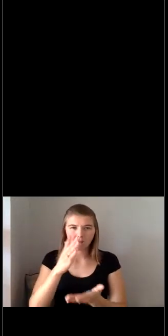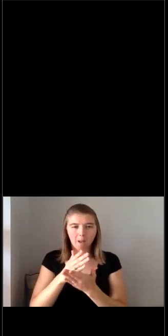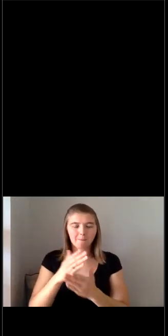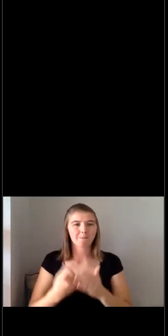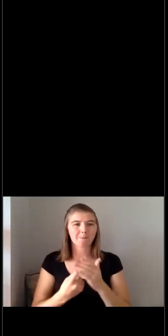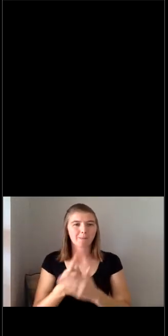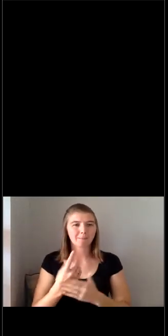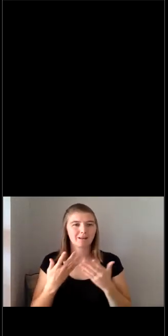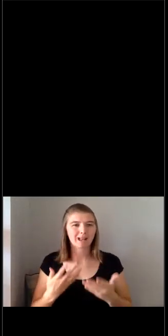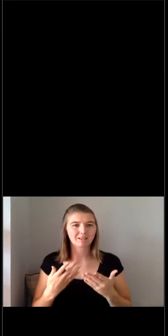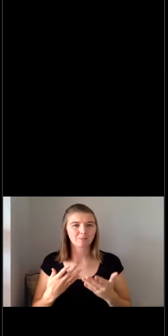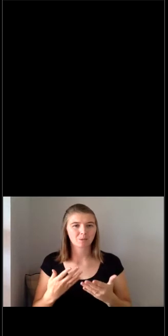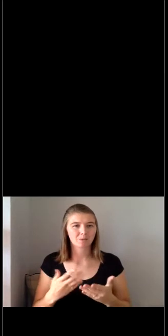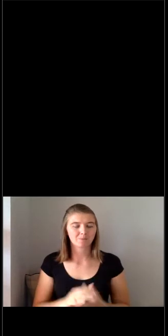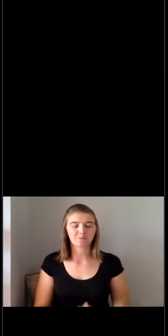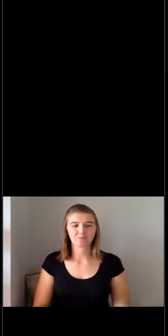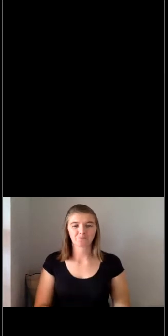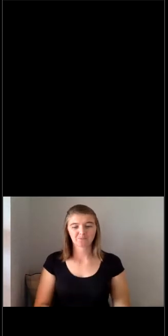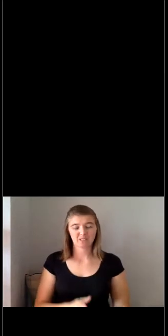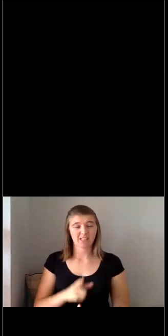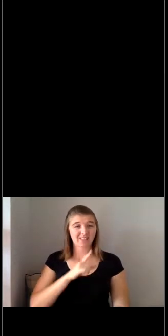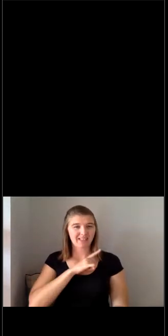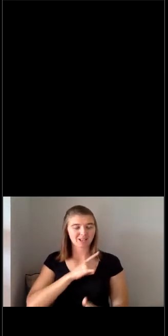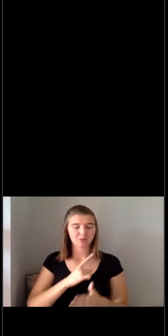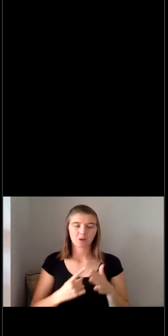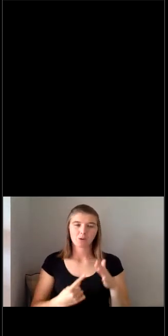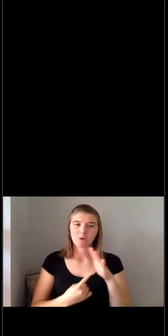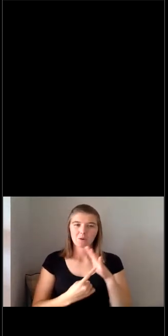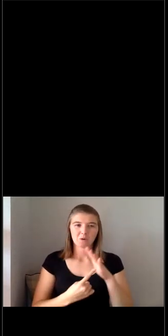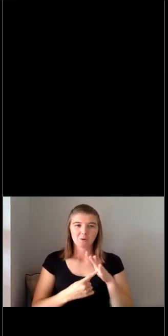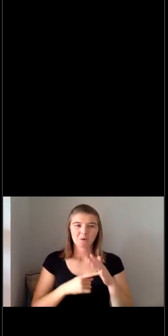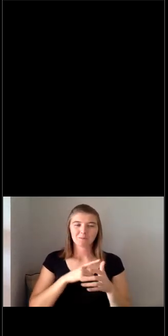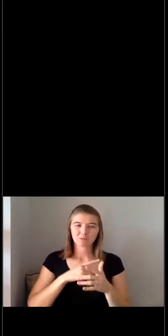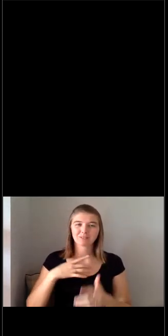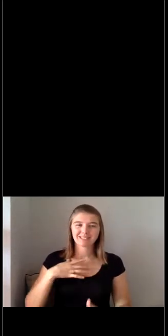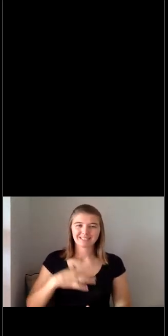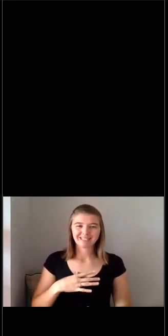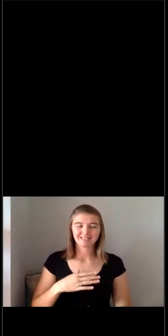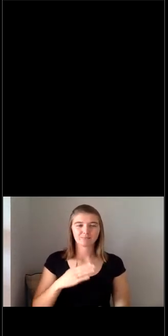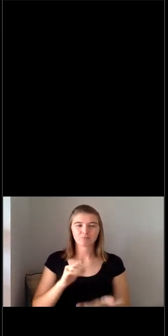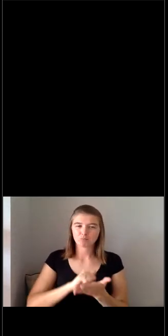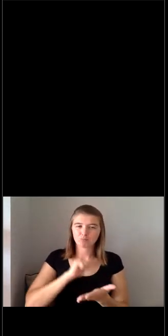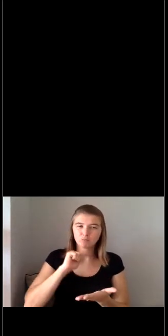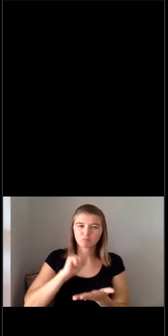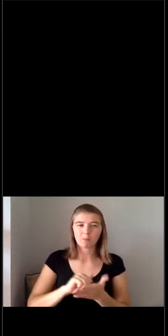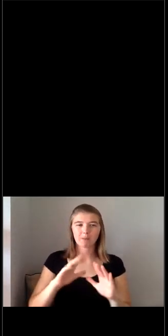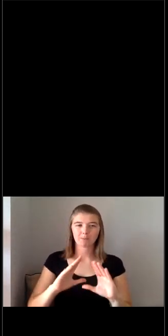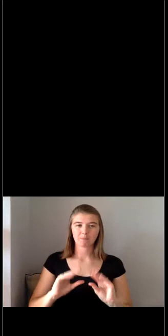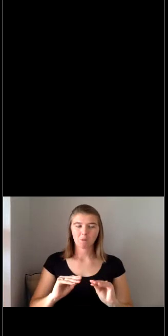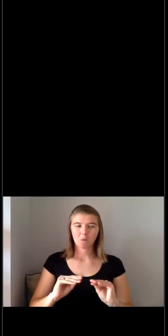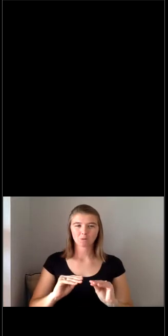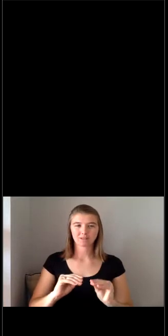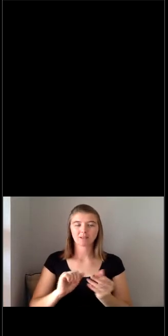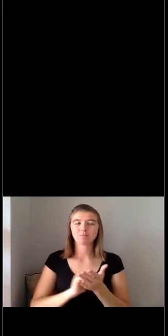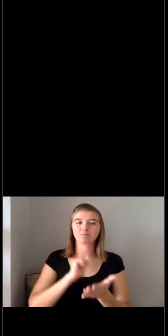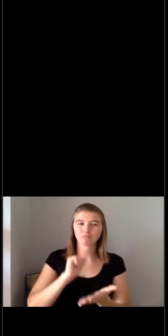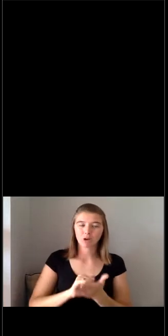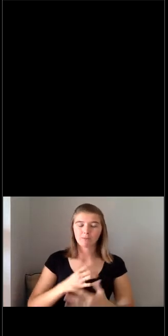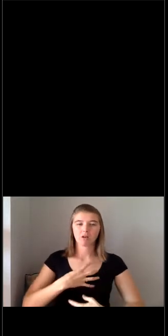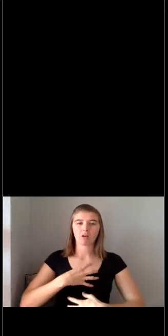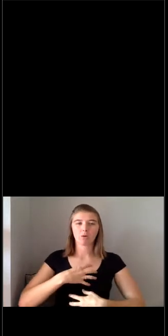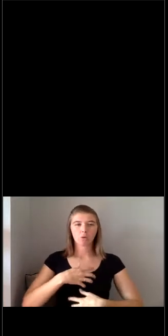cornerstone of strengthening resilience, because if we don't get an effective pause, we don't get effective reframing, and we're not going to see all the possible next steps.